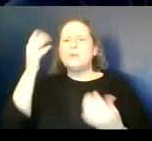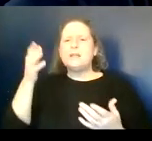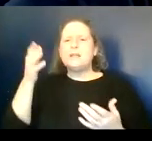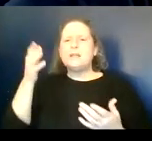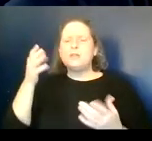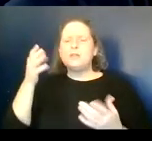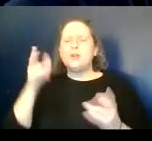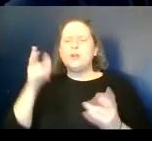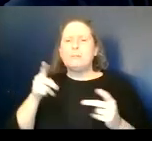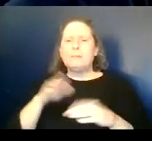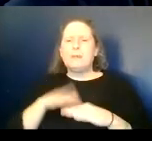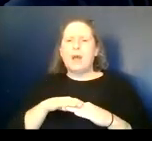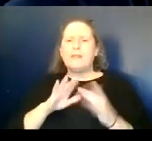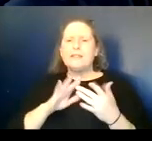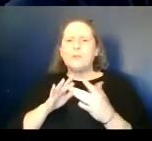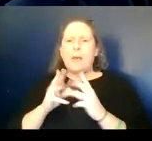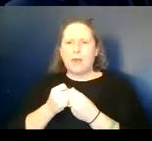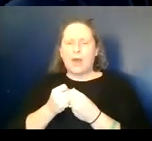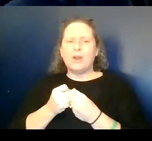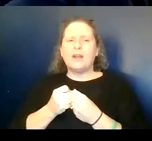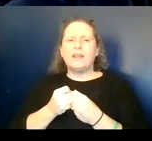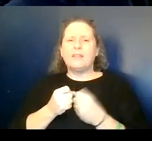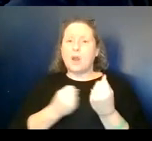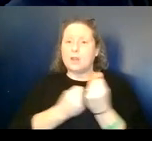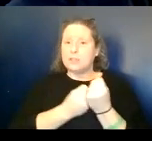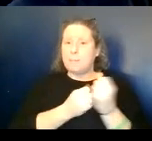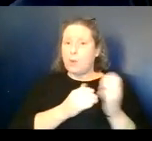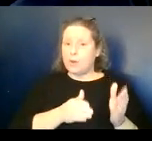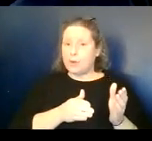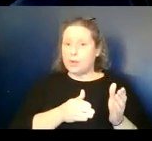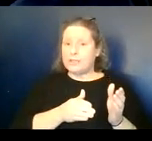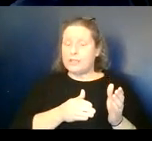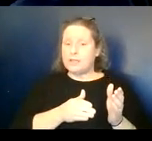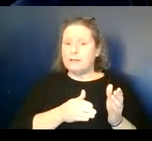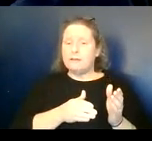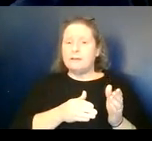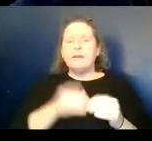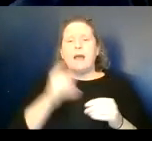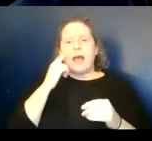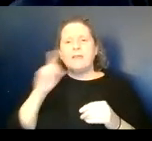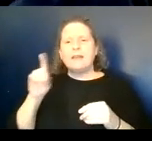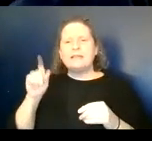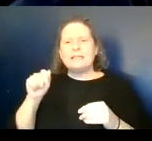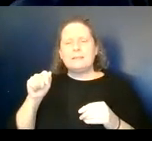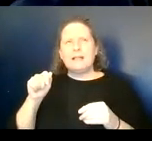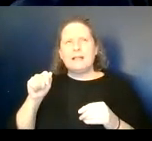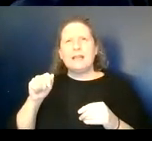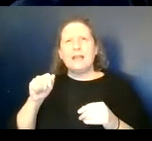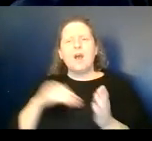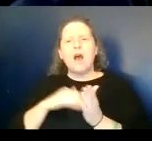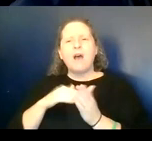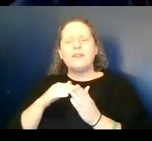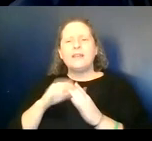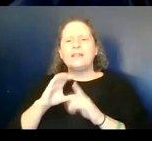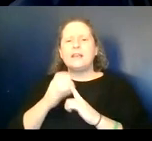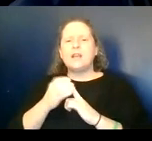are supporters, um, you know, I think disability is largely a culture of compliance where we have individuals,